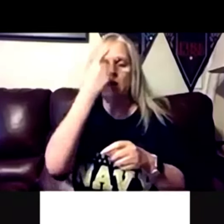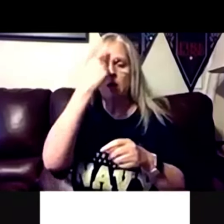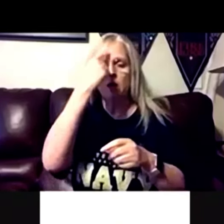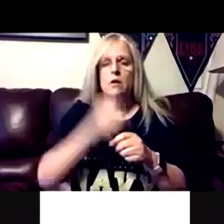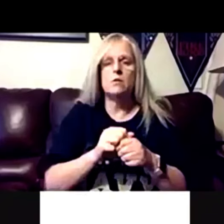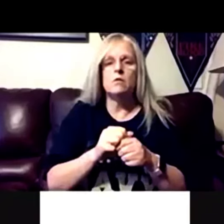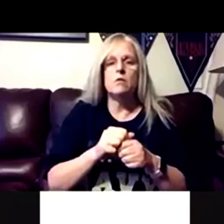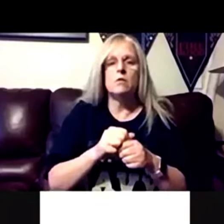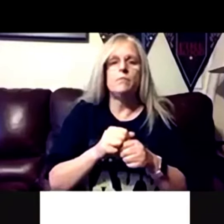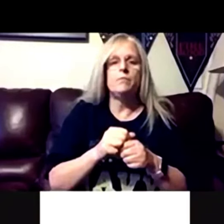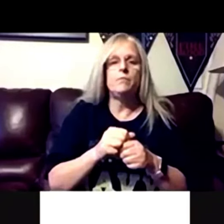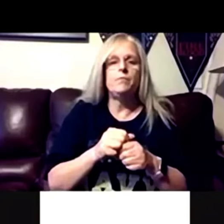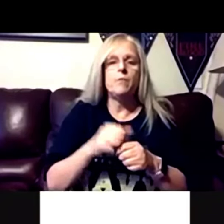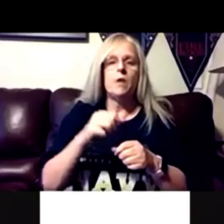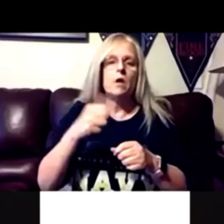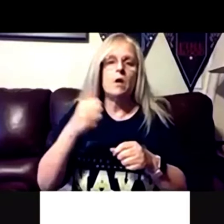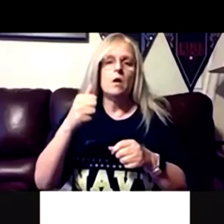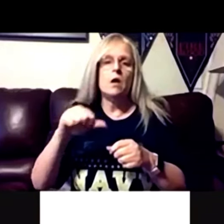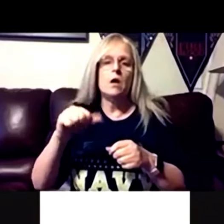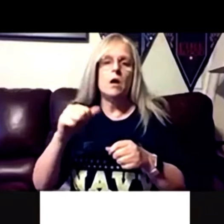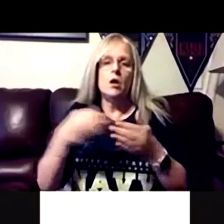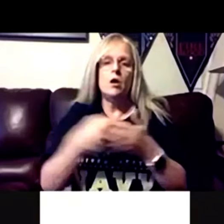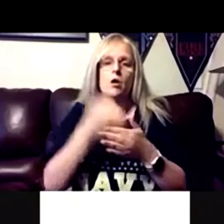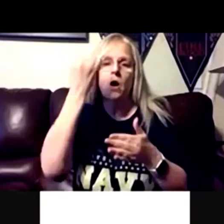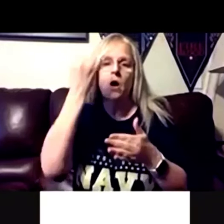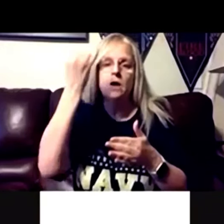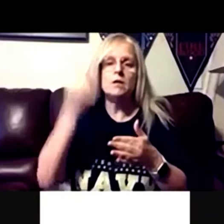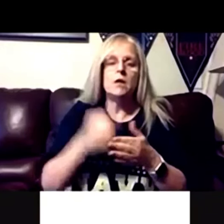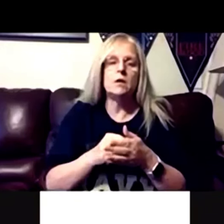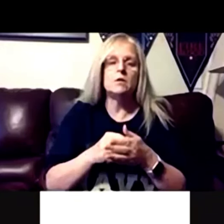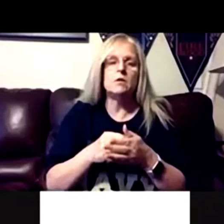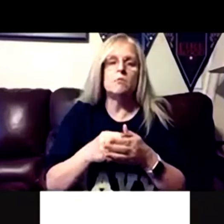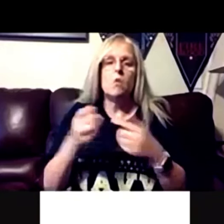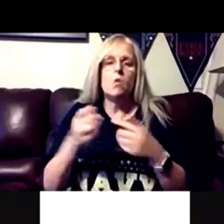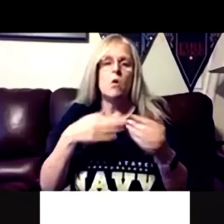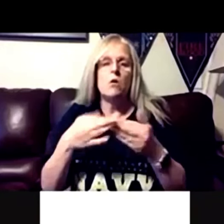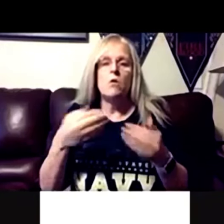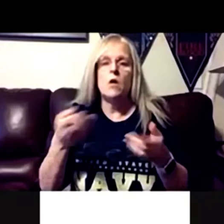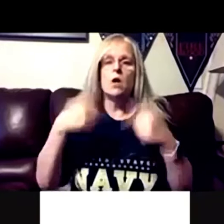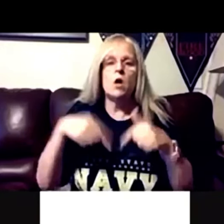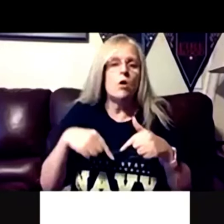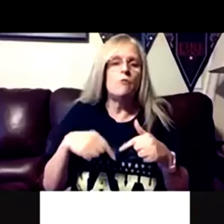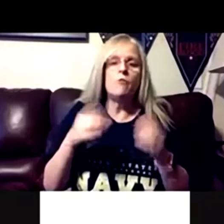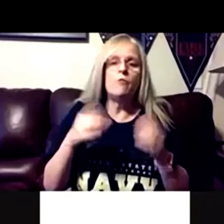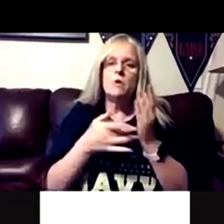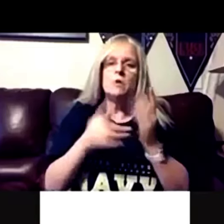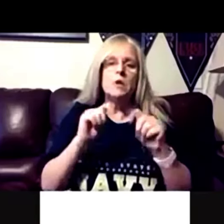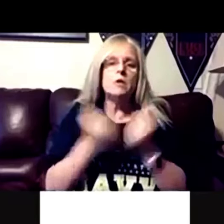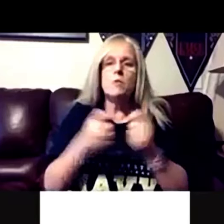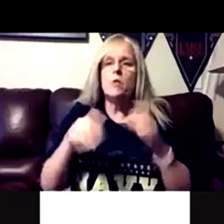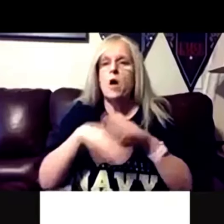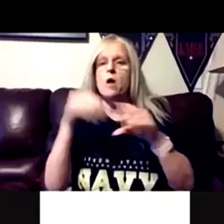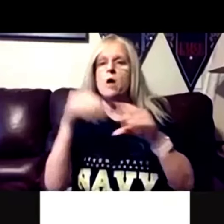any new ideas that are out there. Either they come from the tech team or from outside the tech